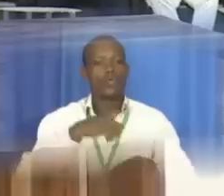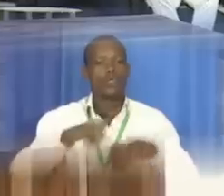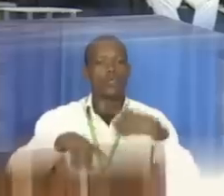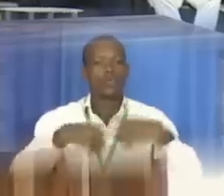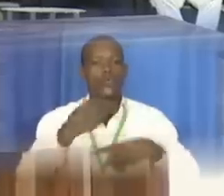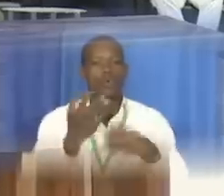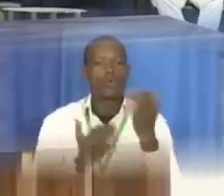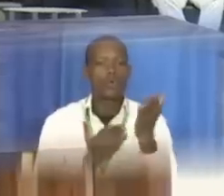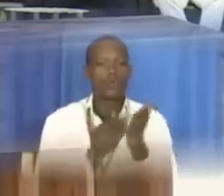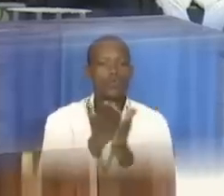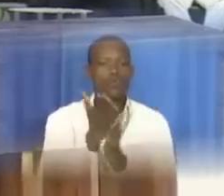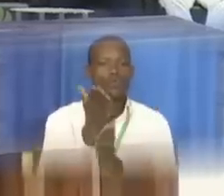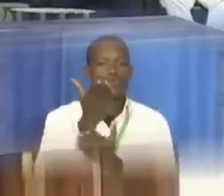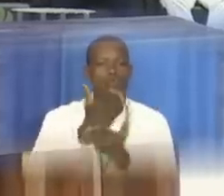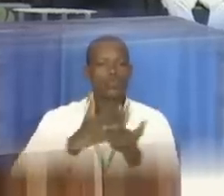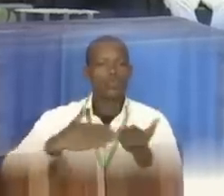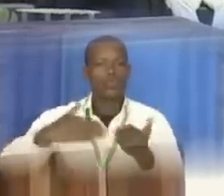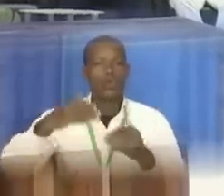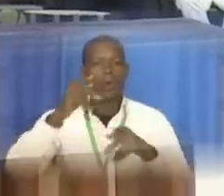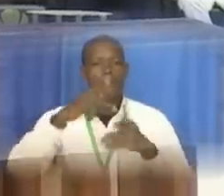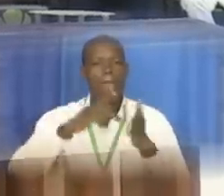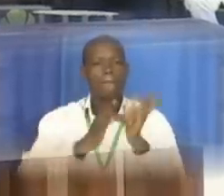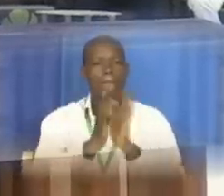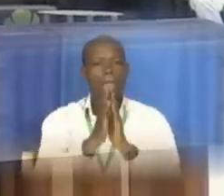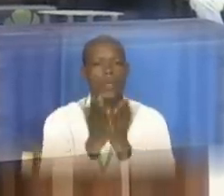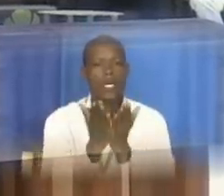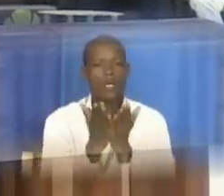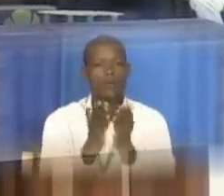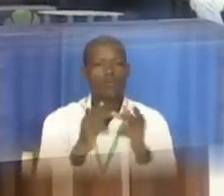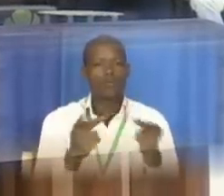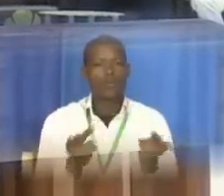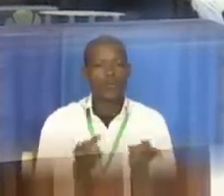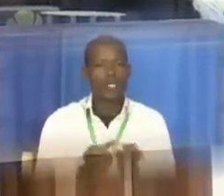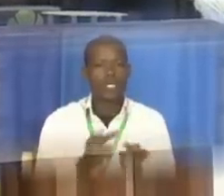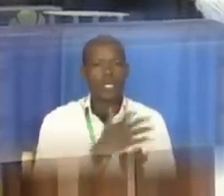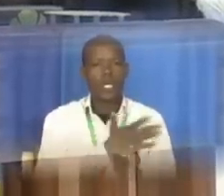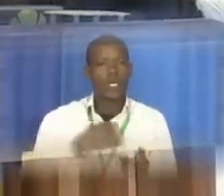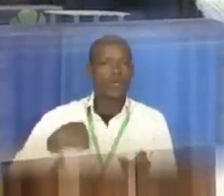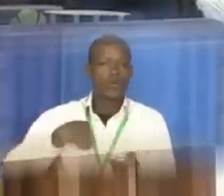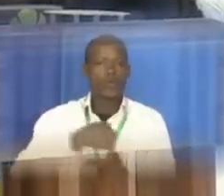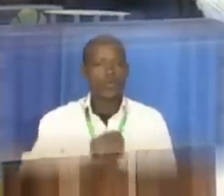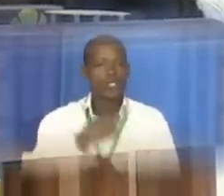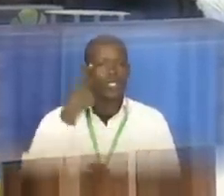for international scene, last year you see fire and flood.